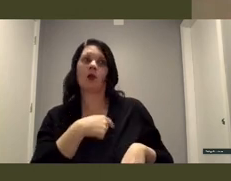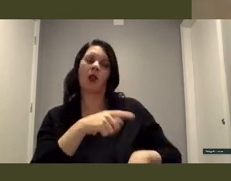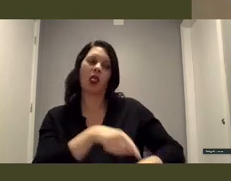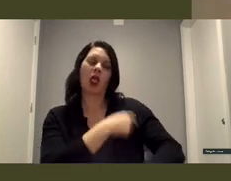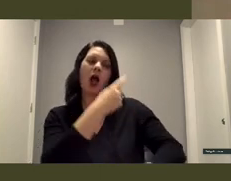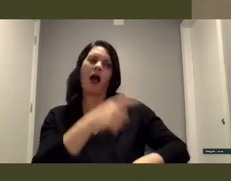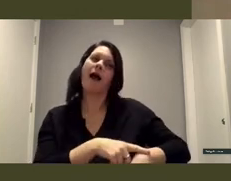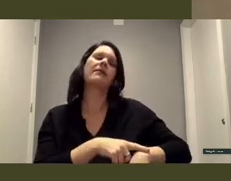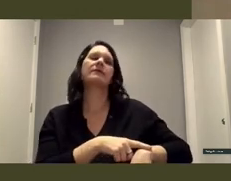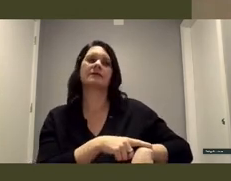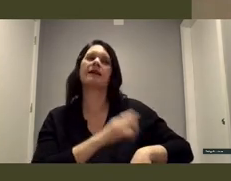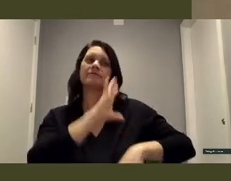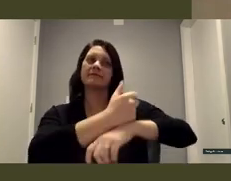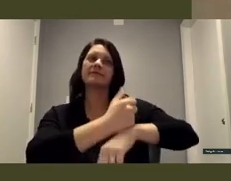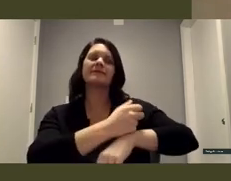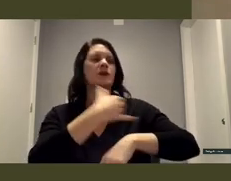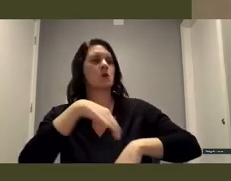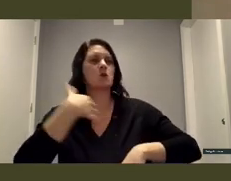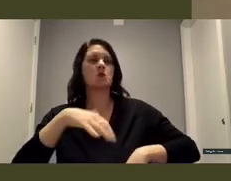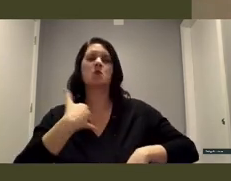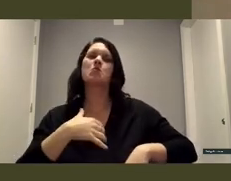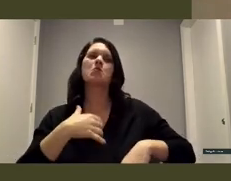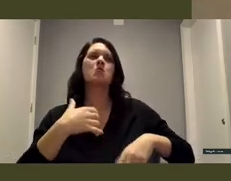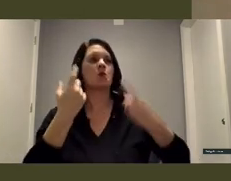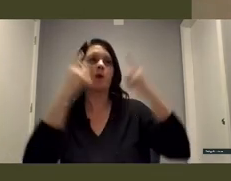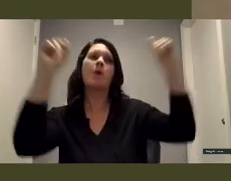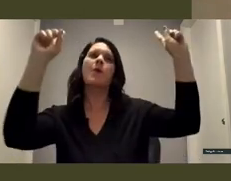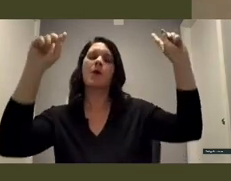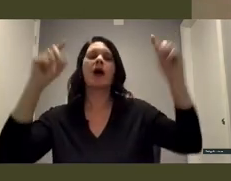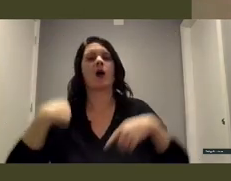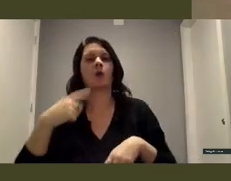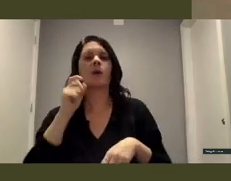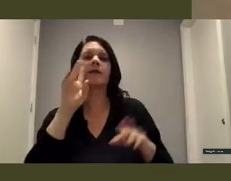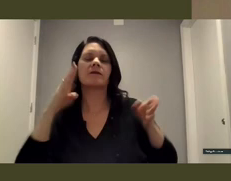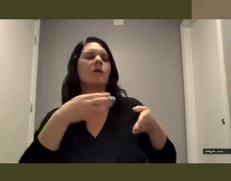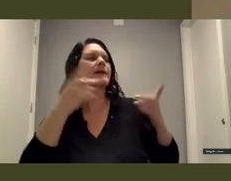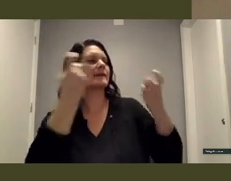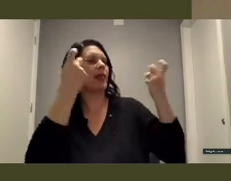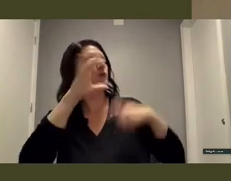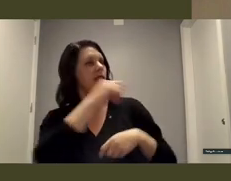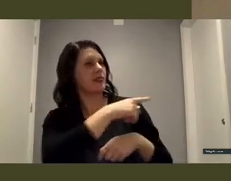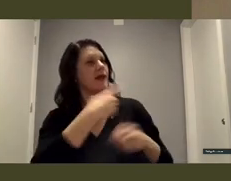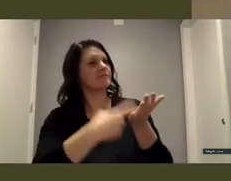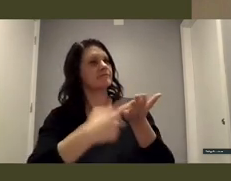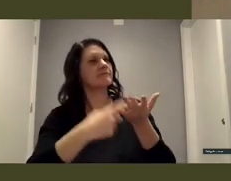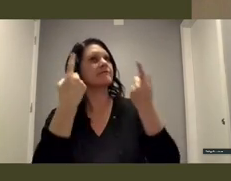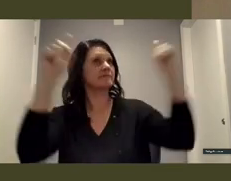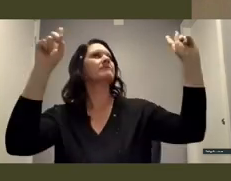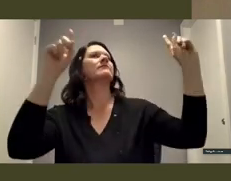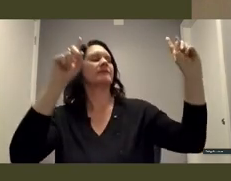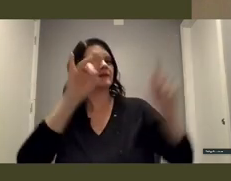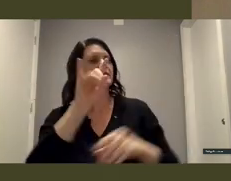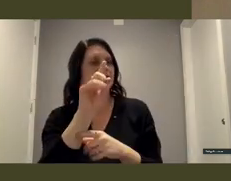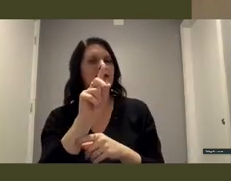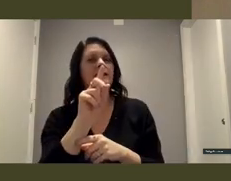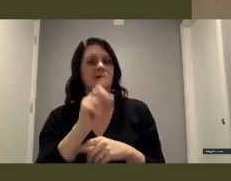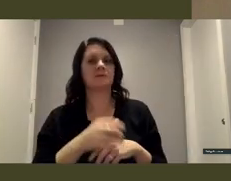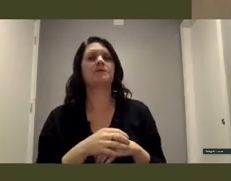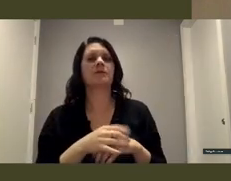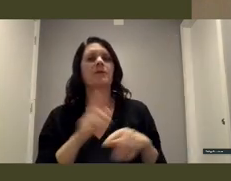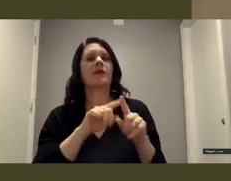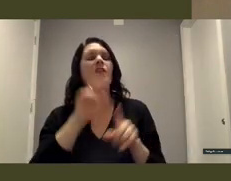it's shifted the paradigm and shifted the conversations. And I think we should celebrate that. But as John said, the UN process,